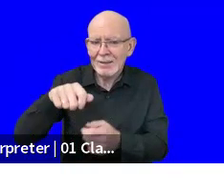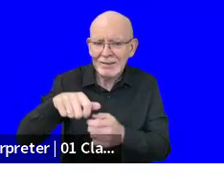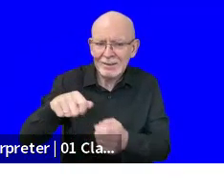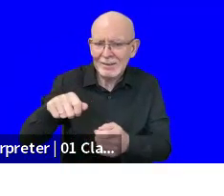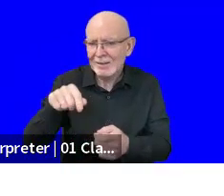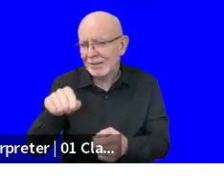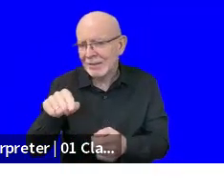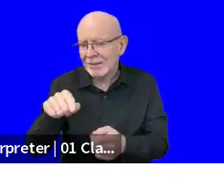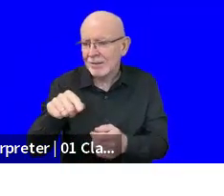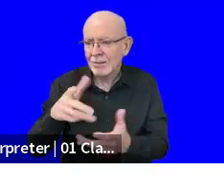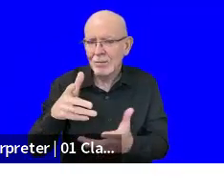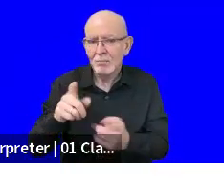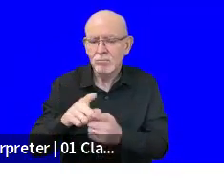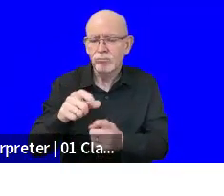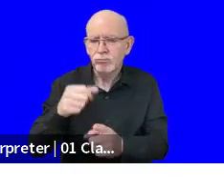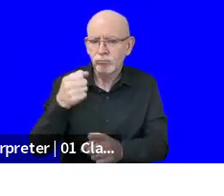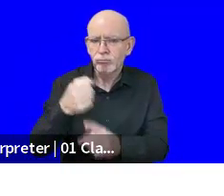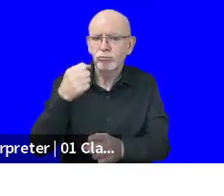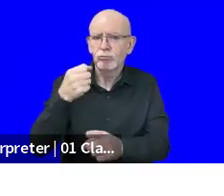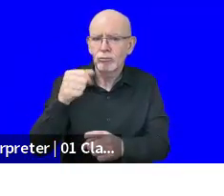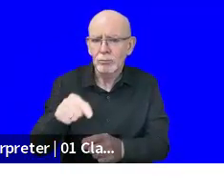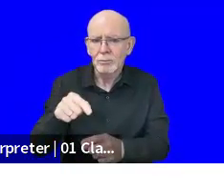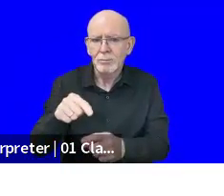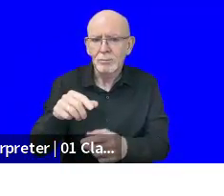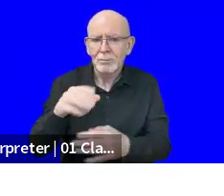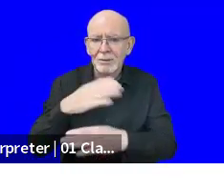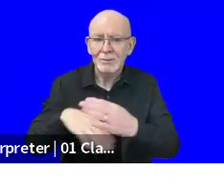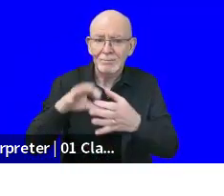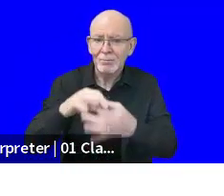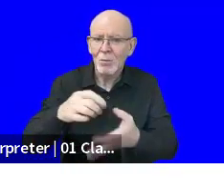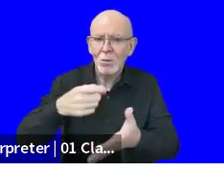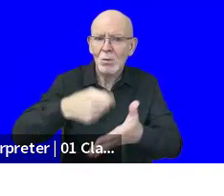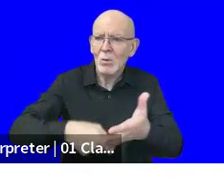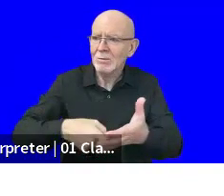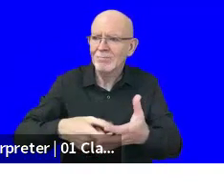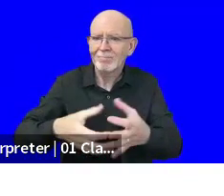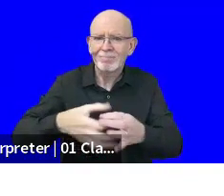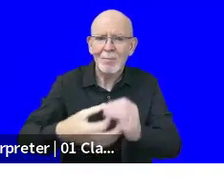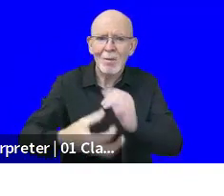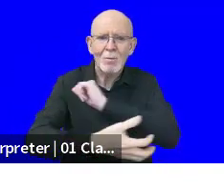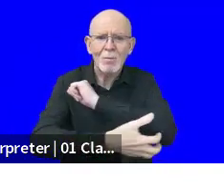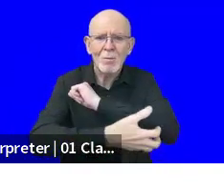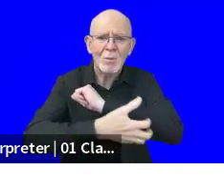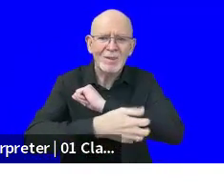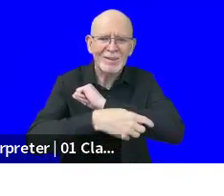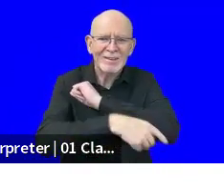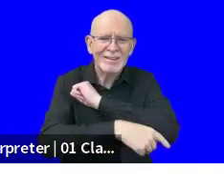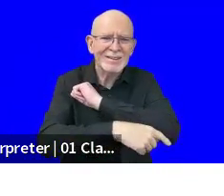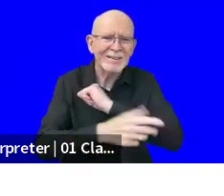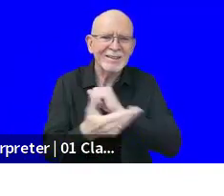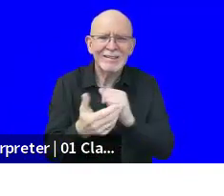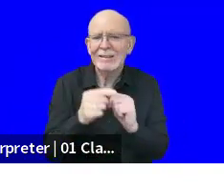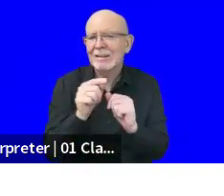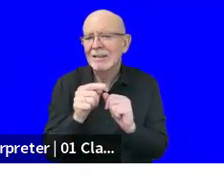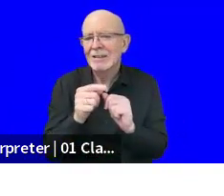And for the goods and services used, we have the possibility to estimate the